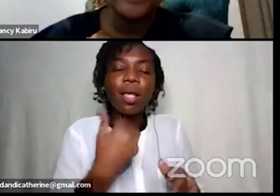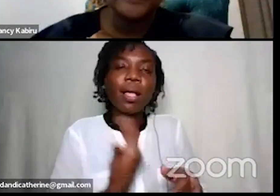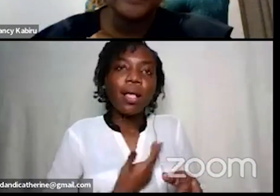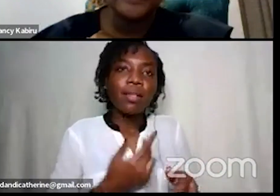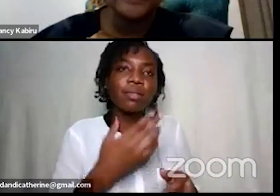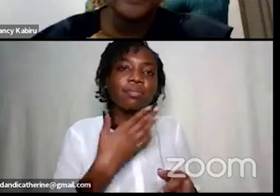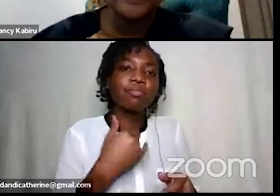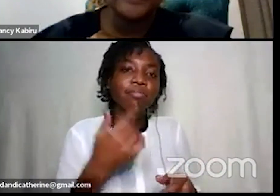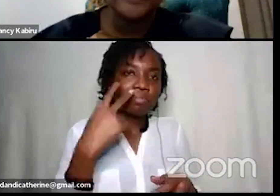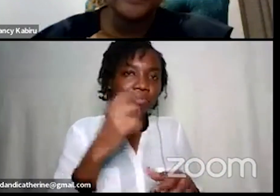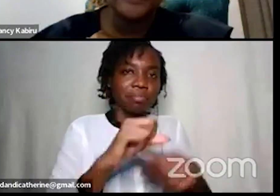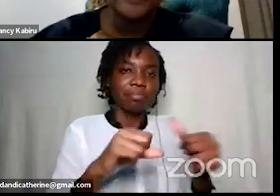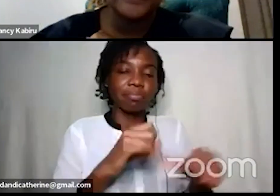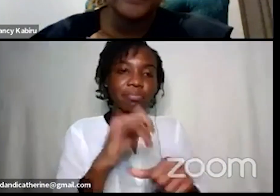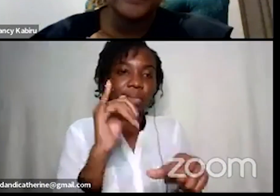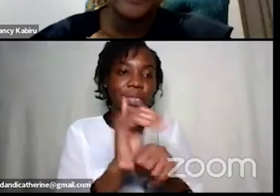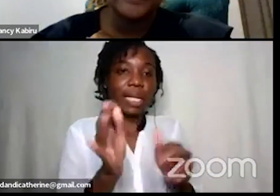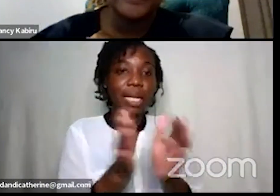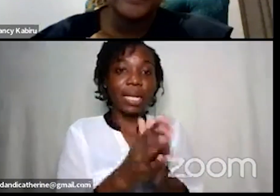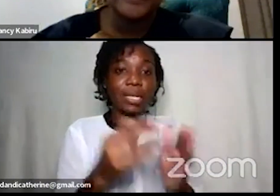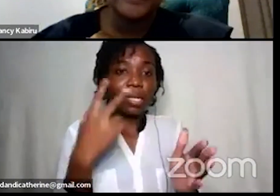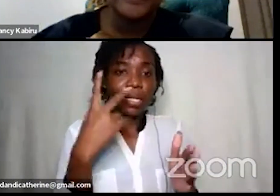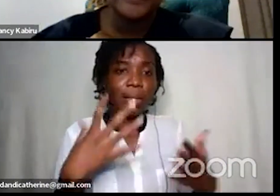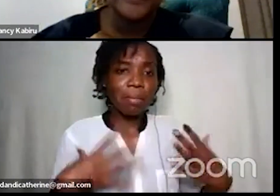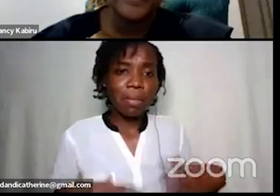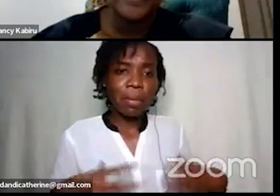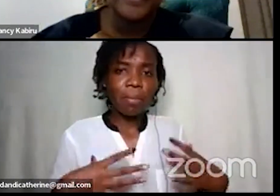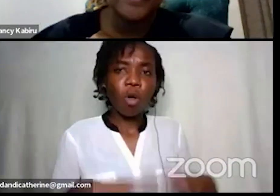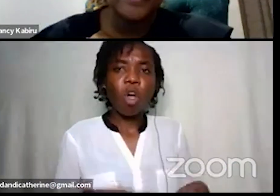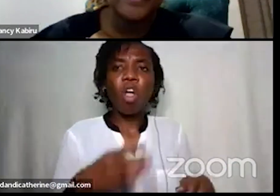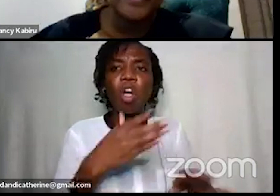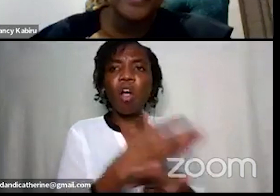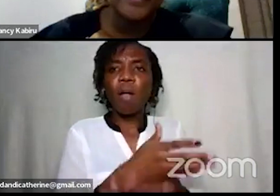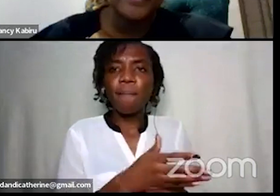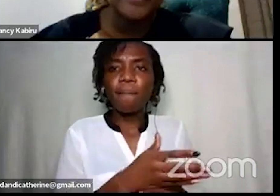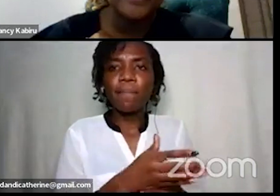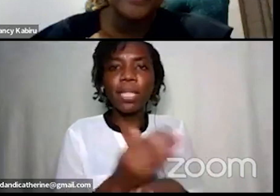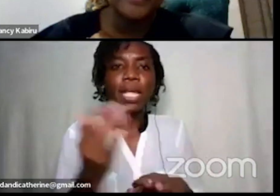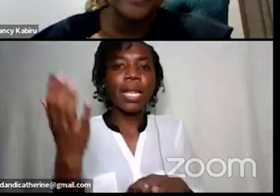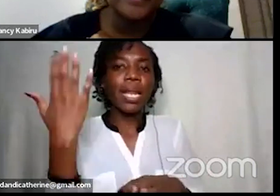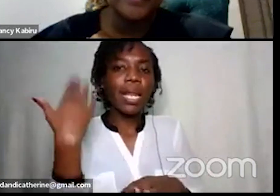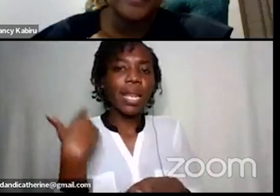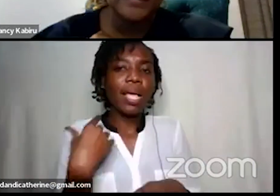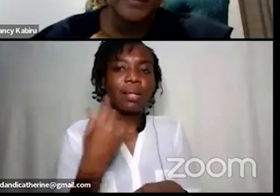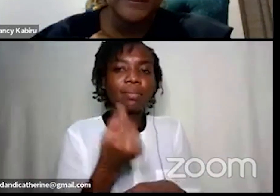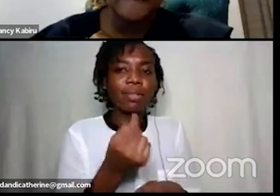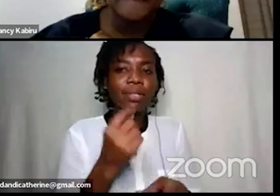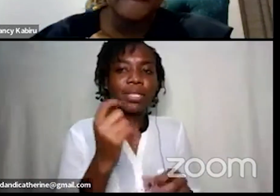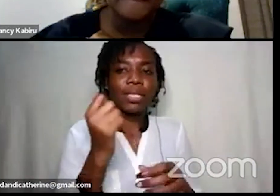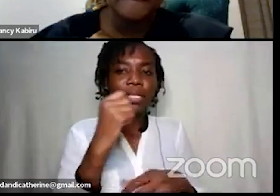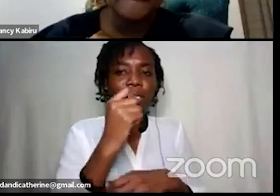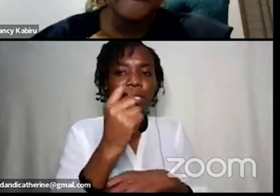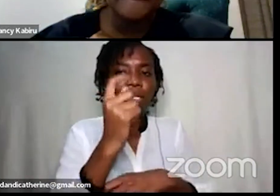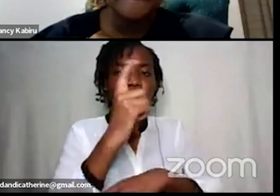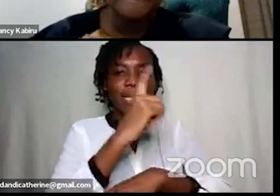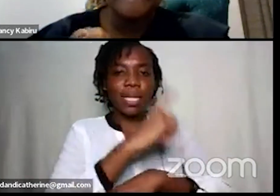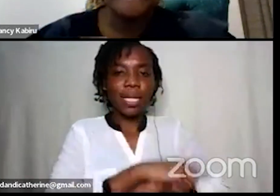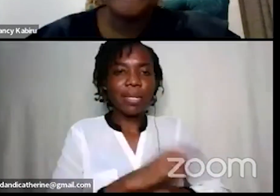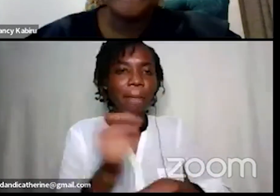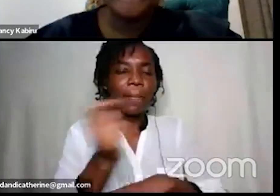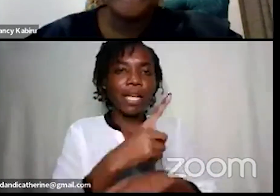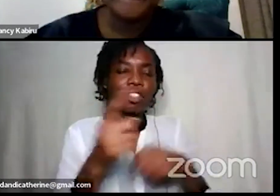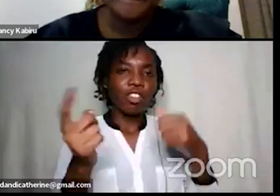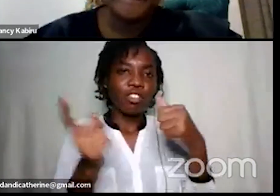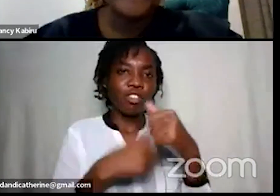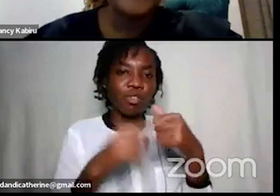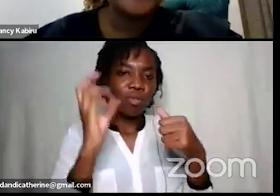And in the interest of the number of people who have been passing on in the last couple of days, I think in June we are going to also cover